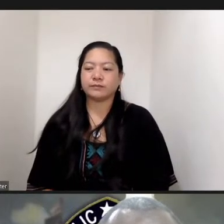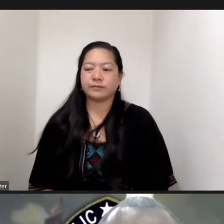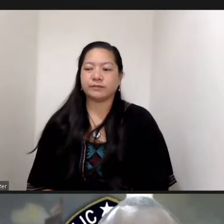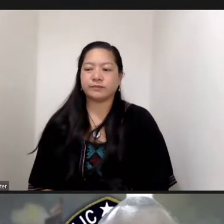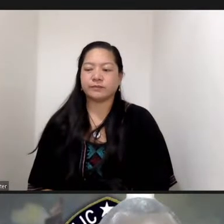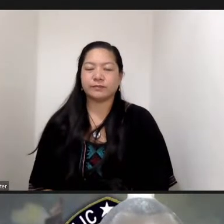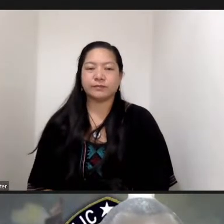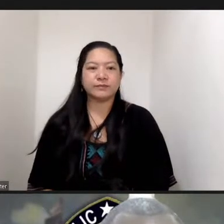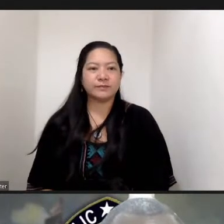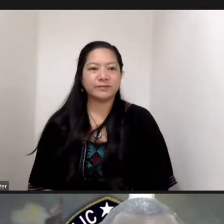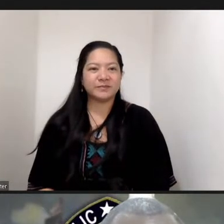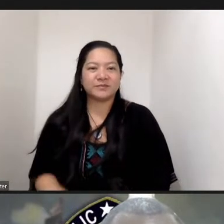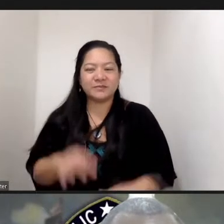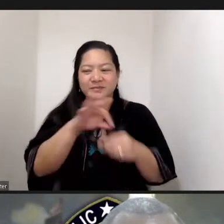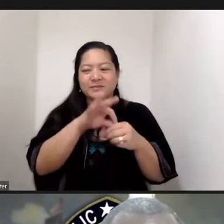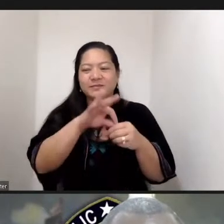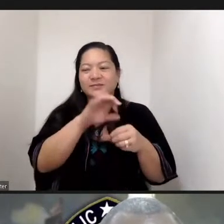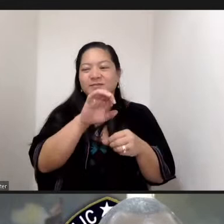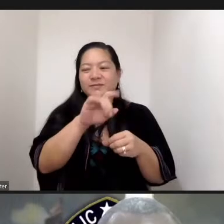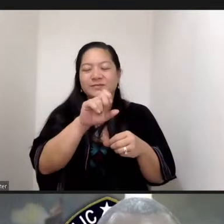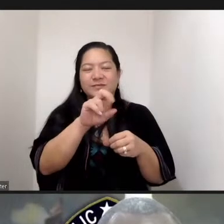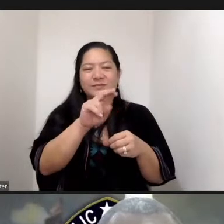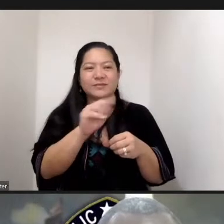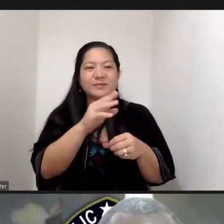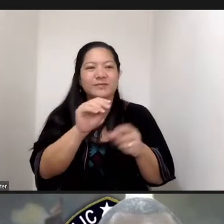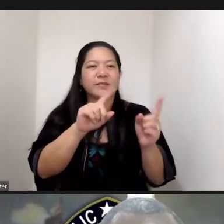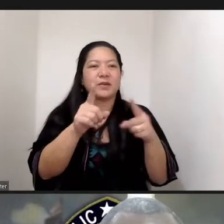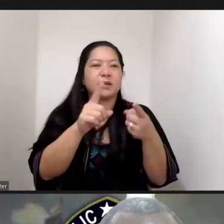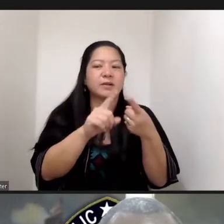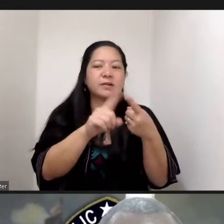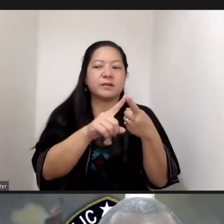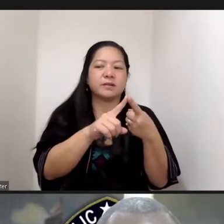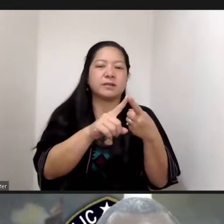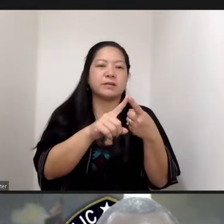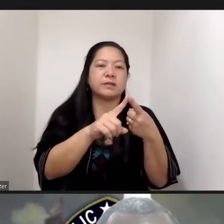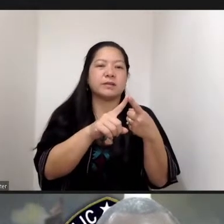the election is going to,